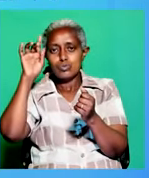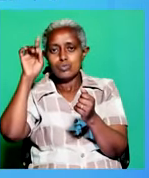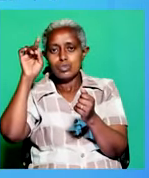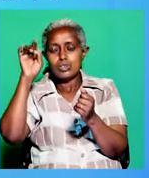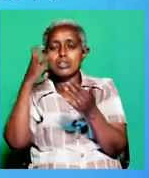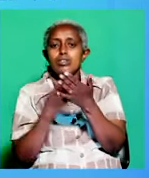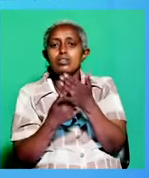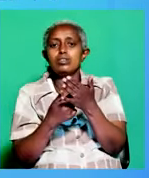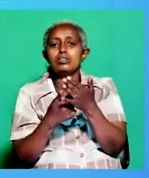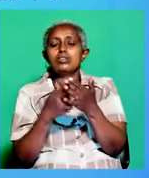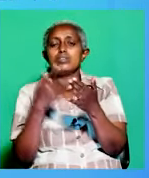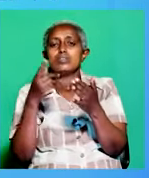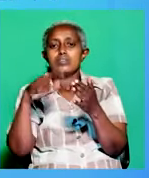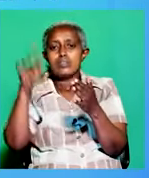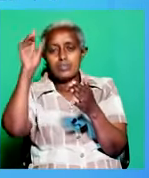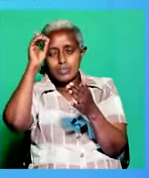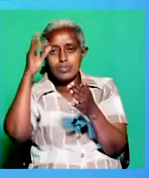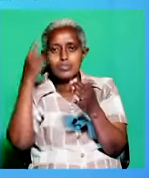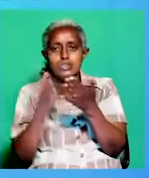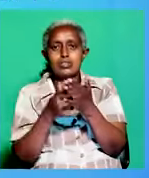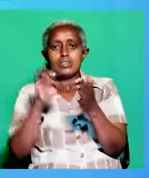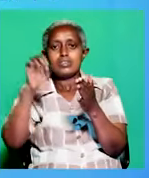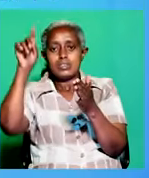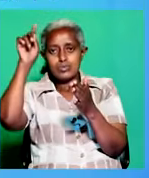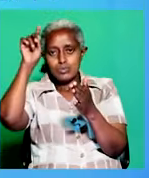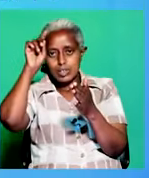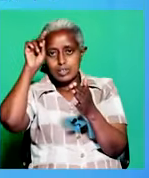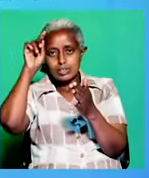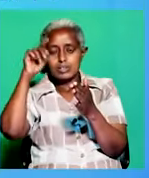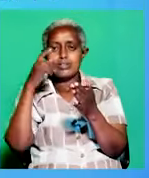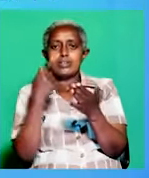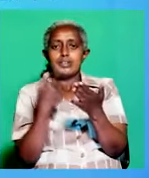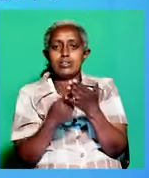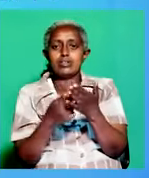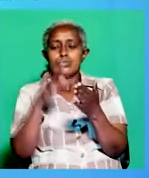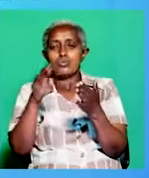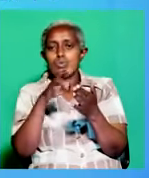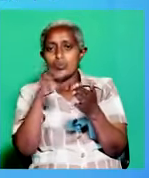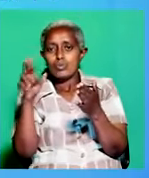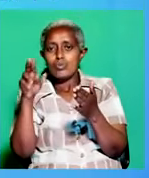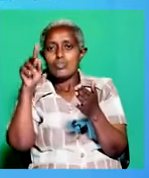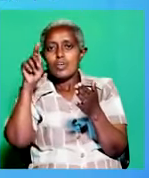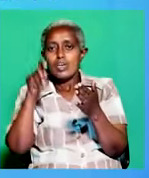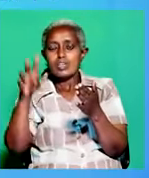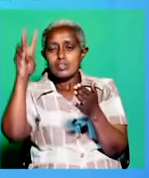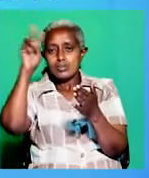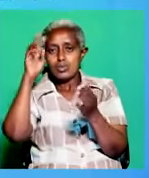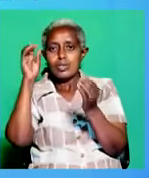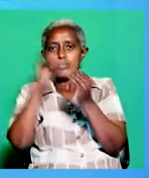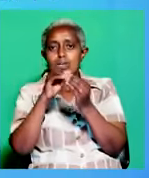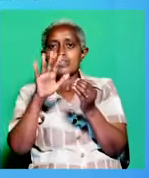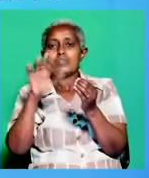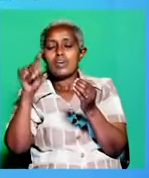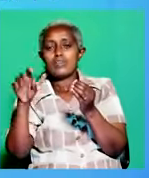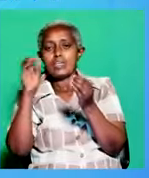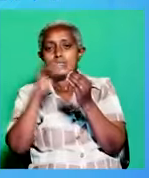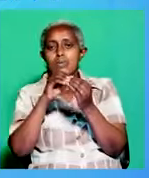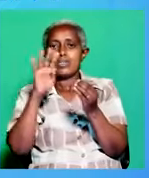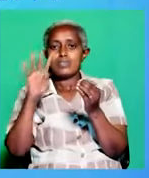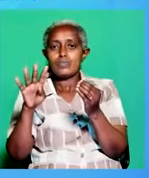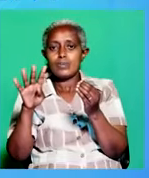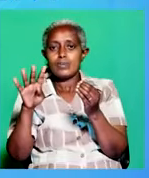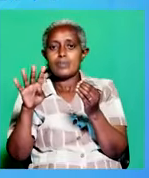the derivative of this one itself first. So e raised to itself, the square root of x squared plus 5x plus